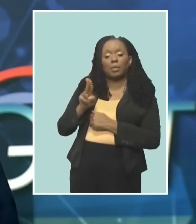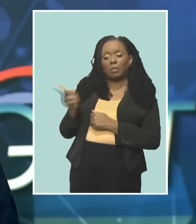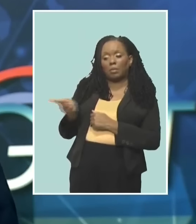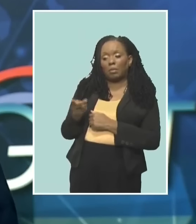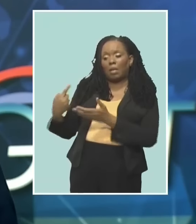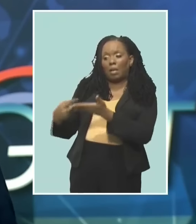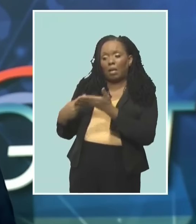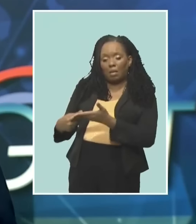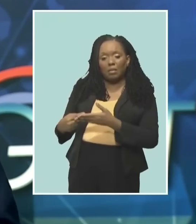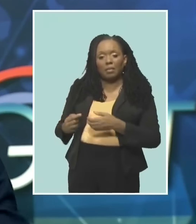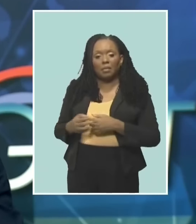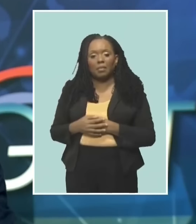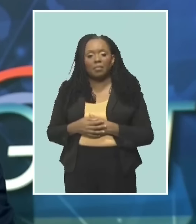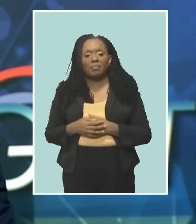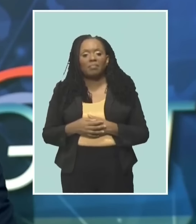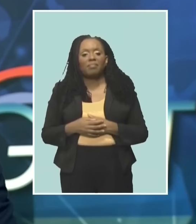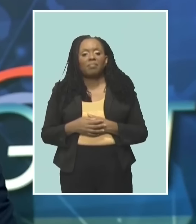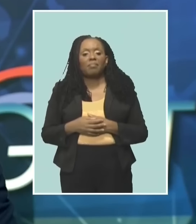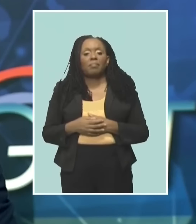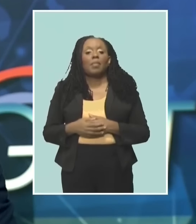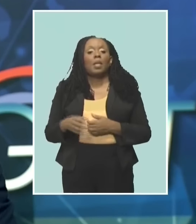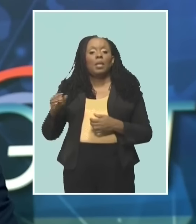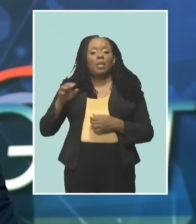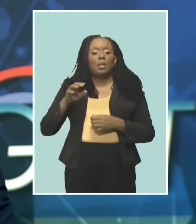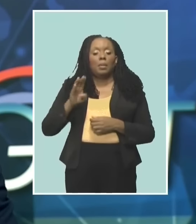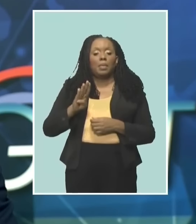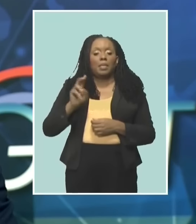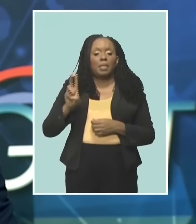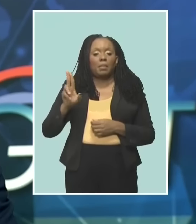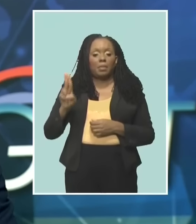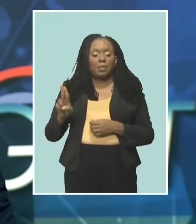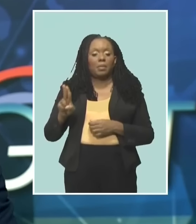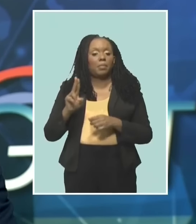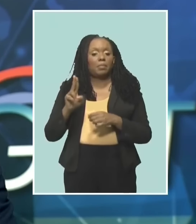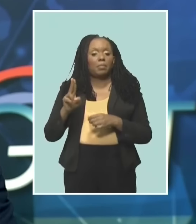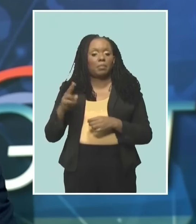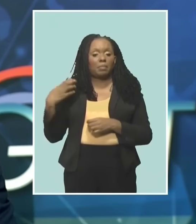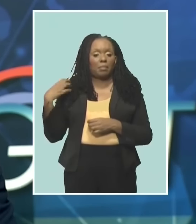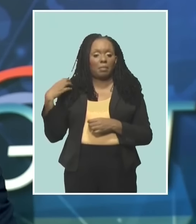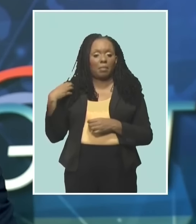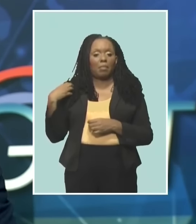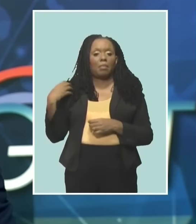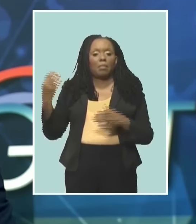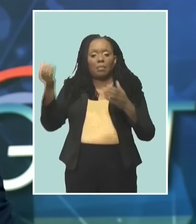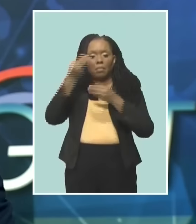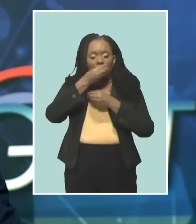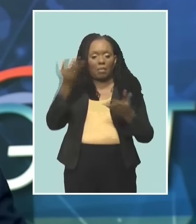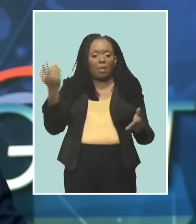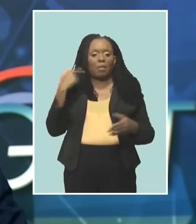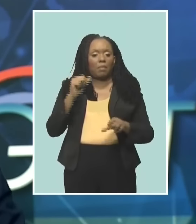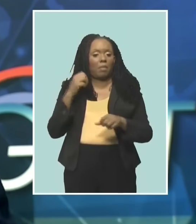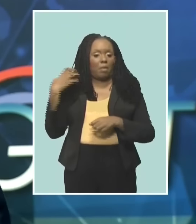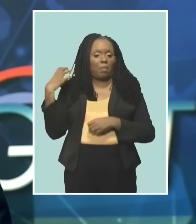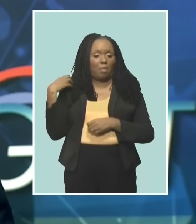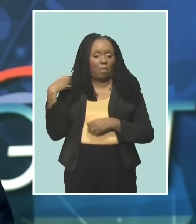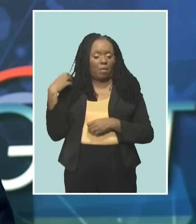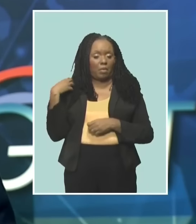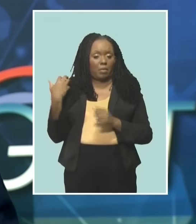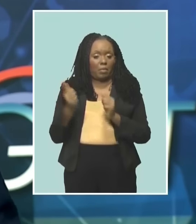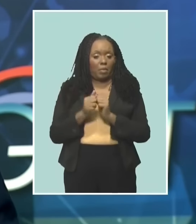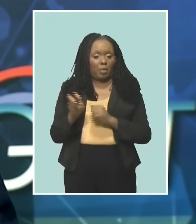On the heels of that ministerial statement, General Secretary of the Barbados Workers Union, Tony Moore, has a message for employers